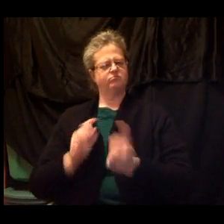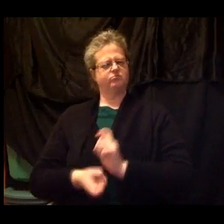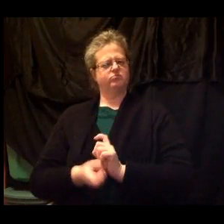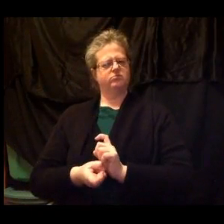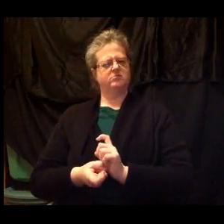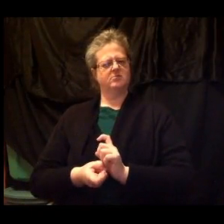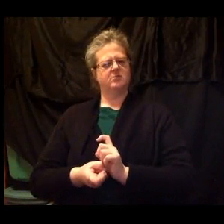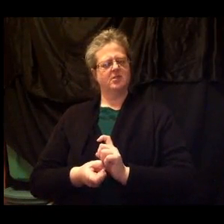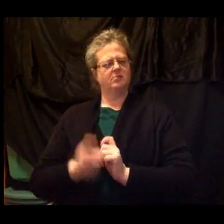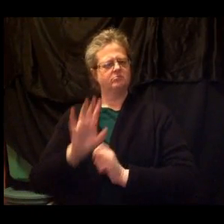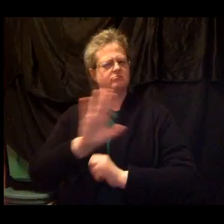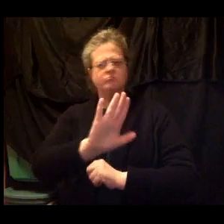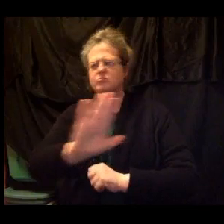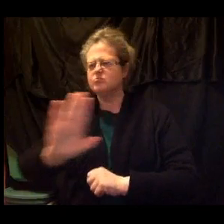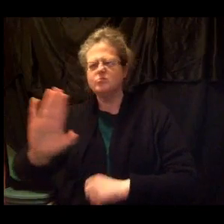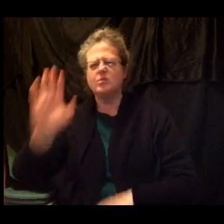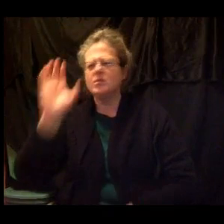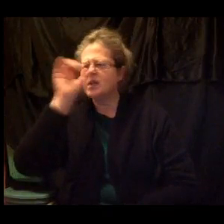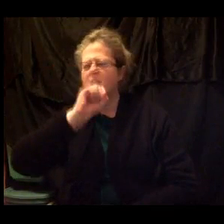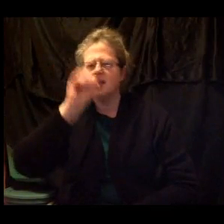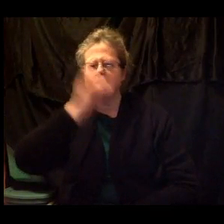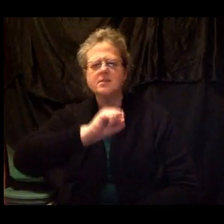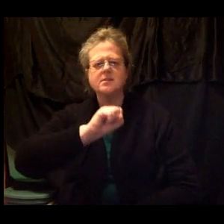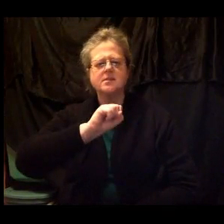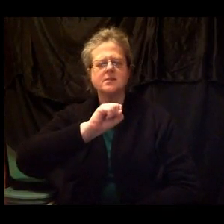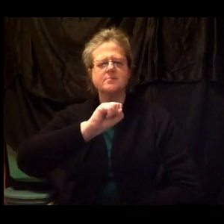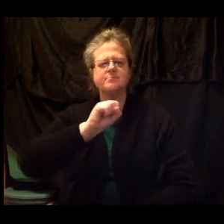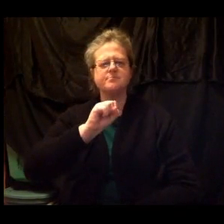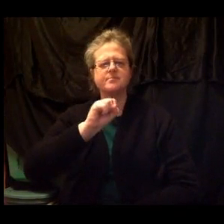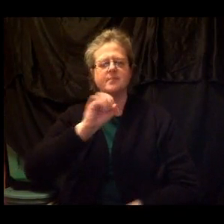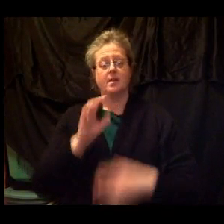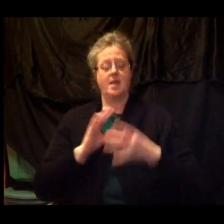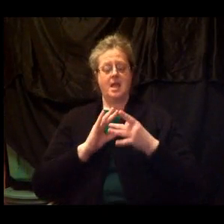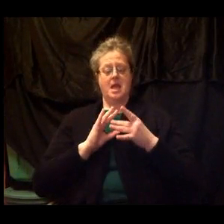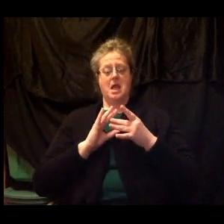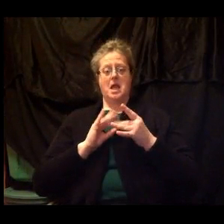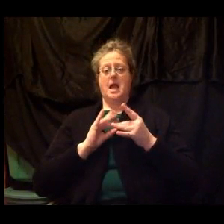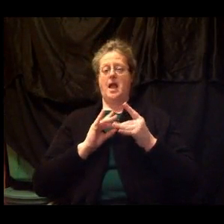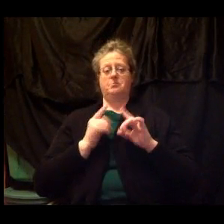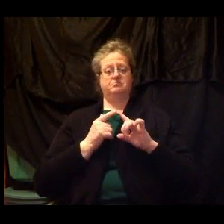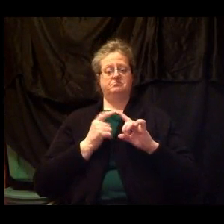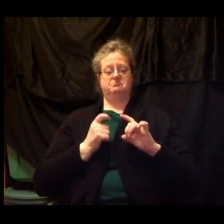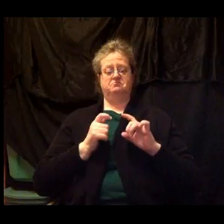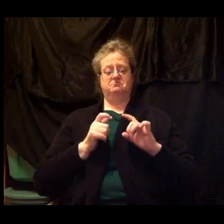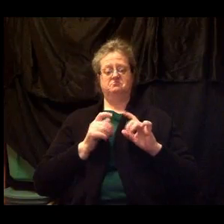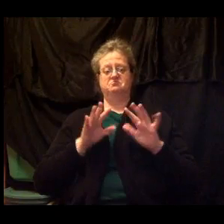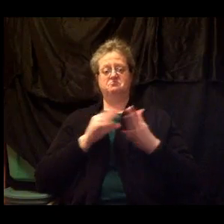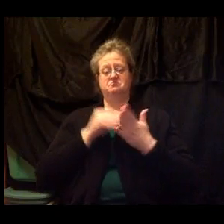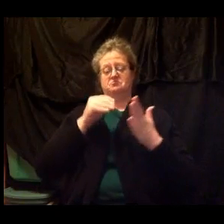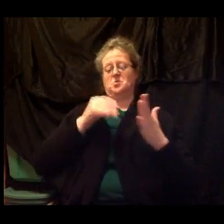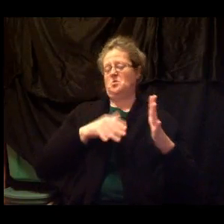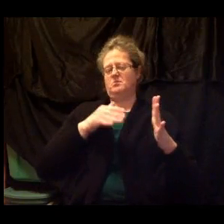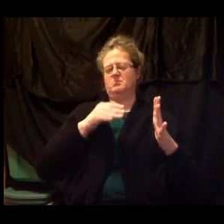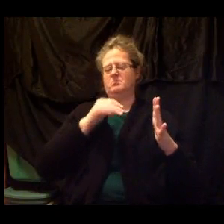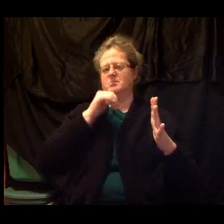What would be your guess? Make the units larger. Wonderful. That's a perfect answer. It would make the units